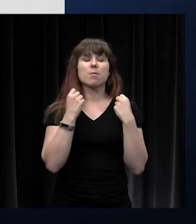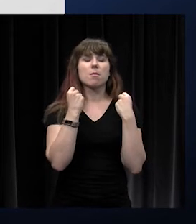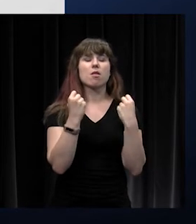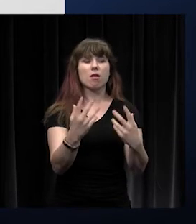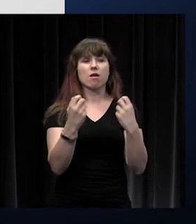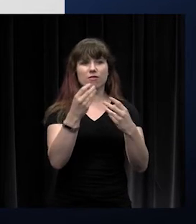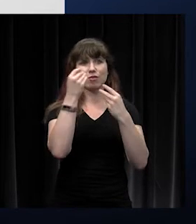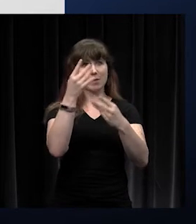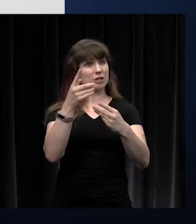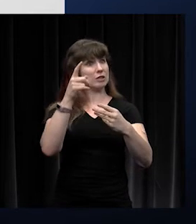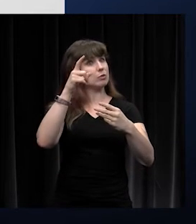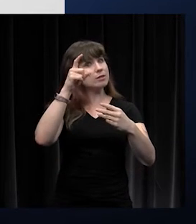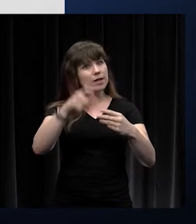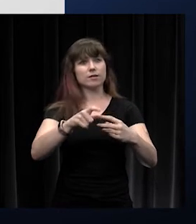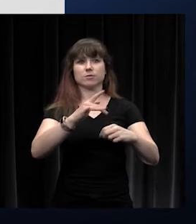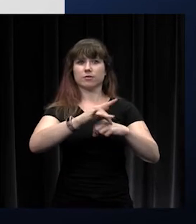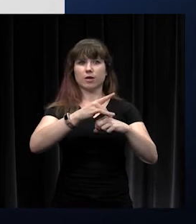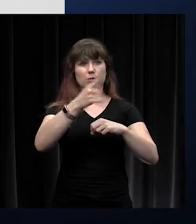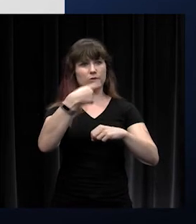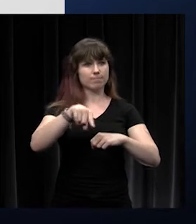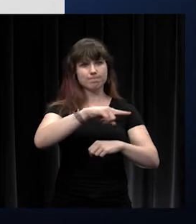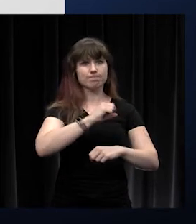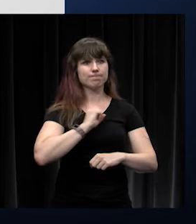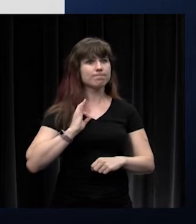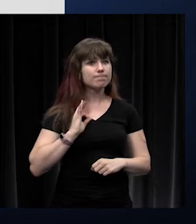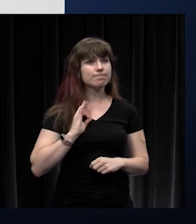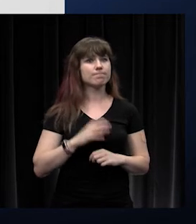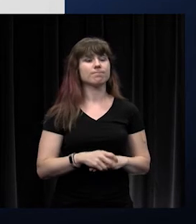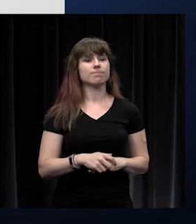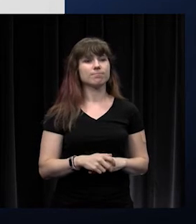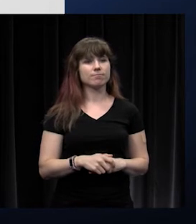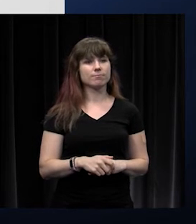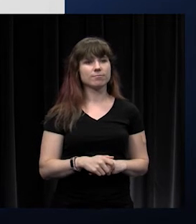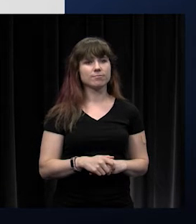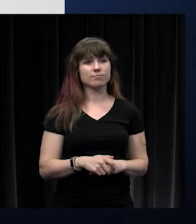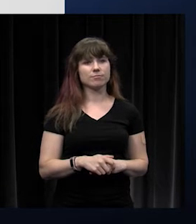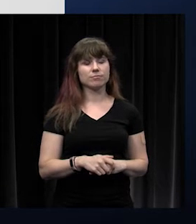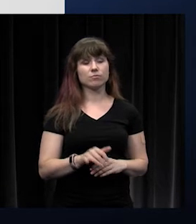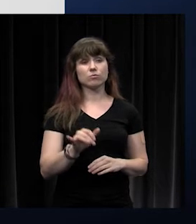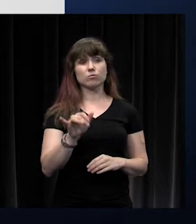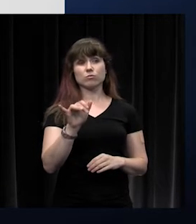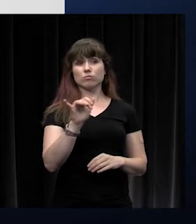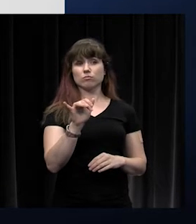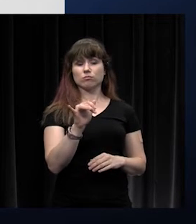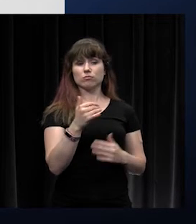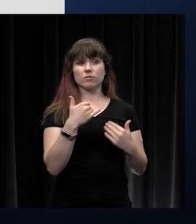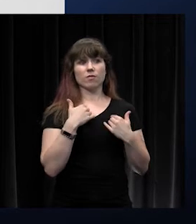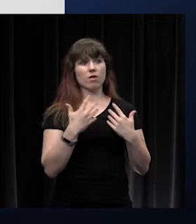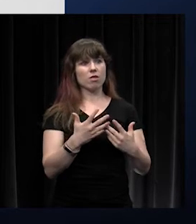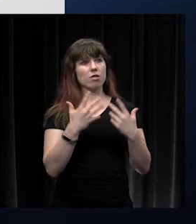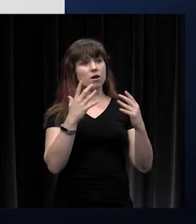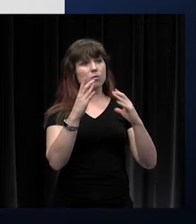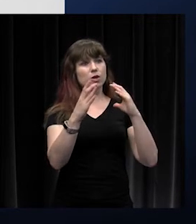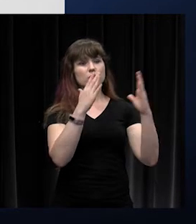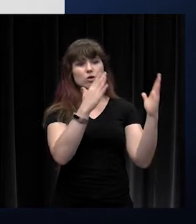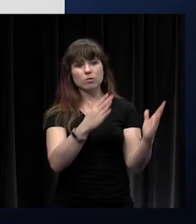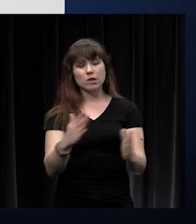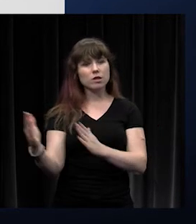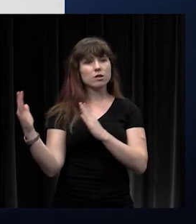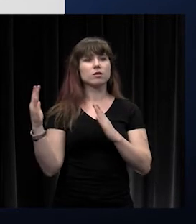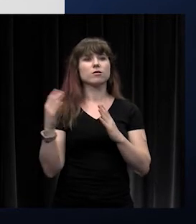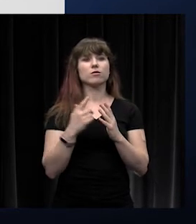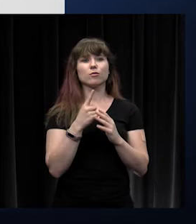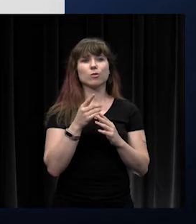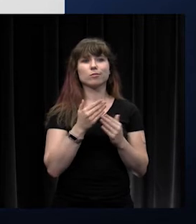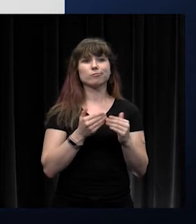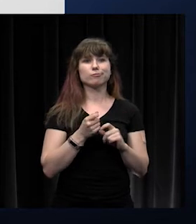to provide for our staff in a very cutting edge way, and as well as a lot of communication planning, preparing for this